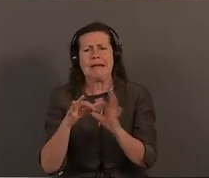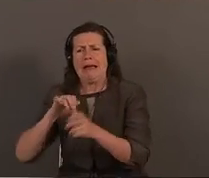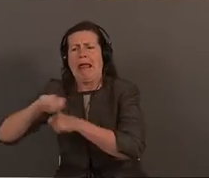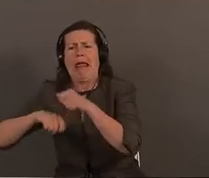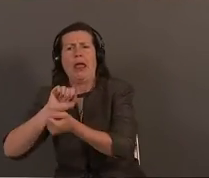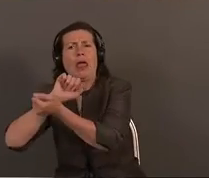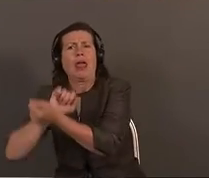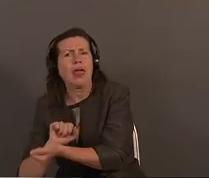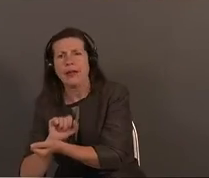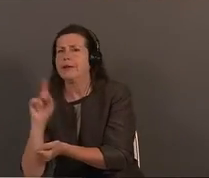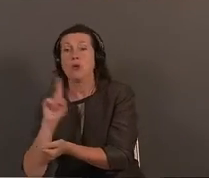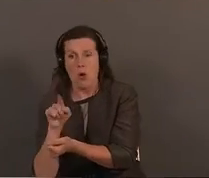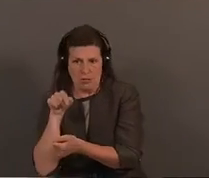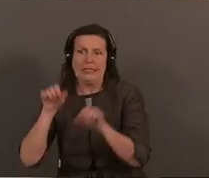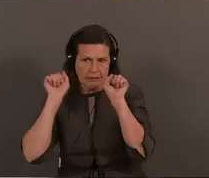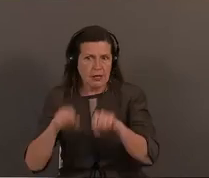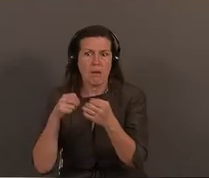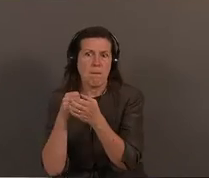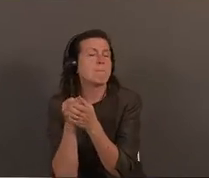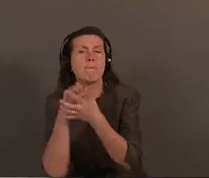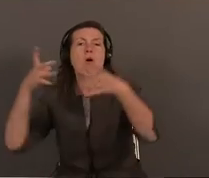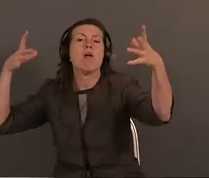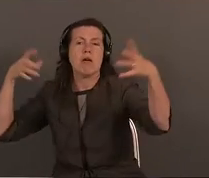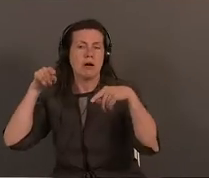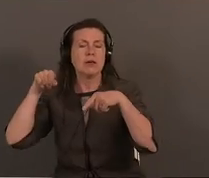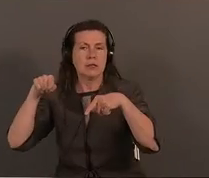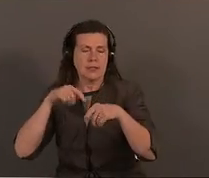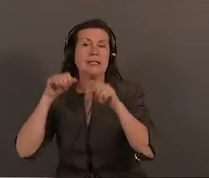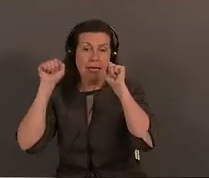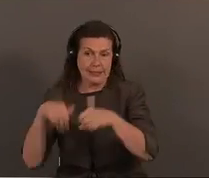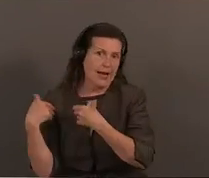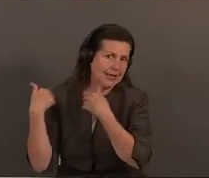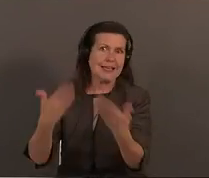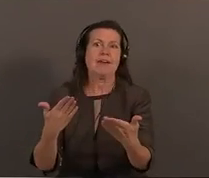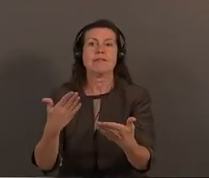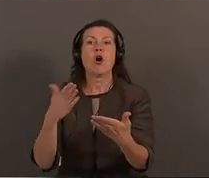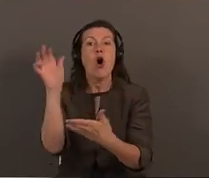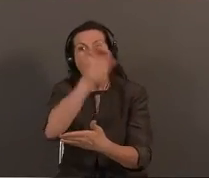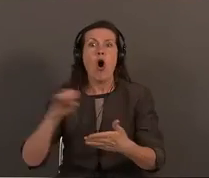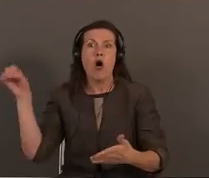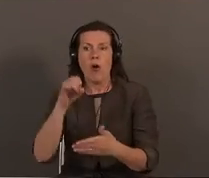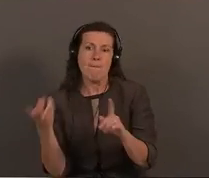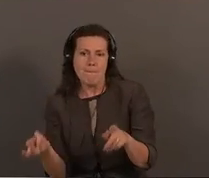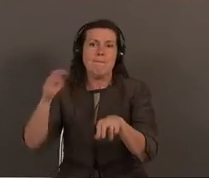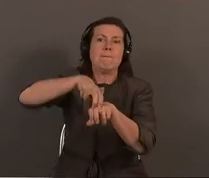real opportunity to grow and to give the possibility to Europe to be back in tech. And I think this is the big